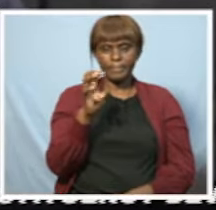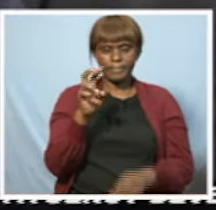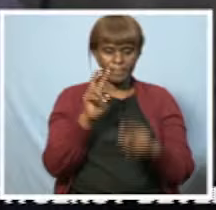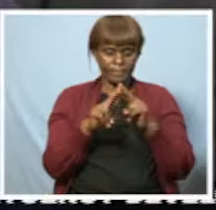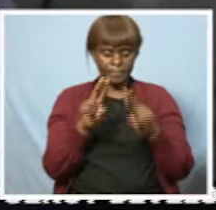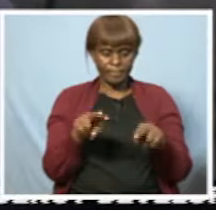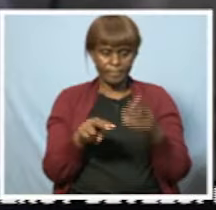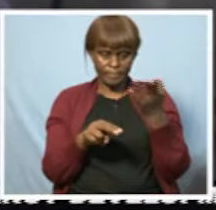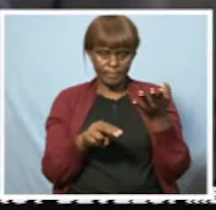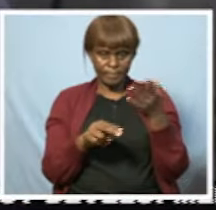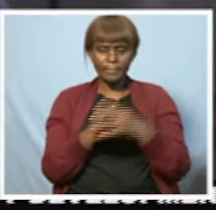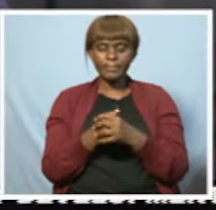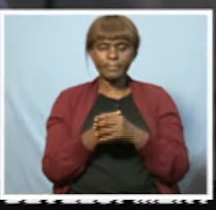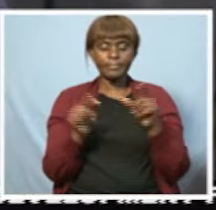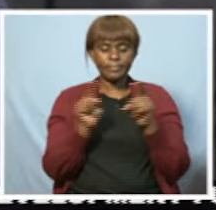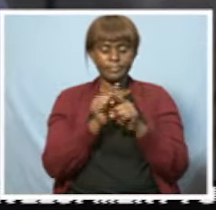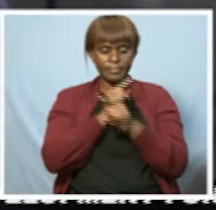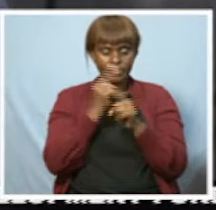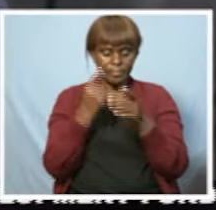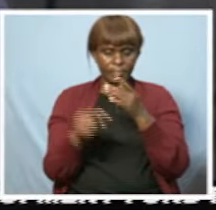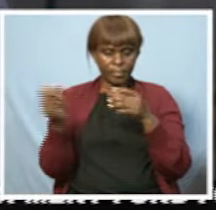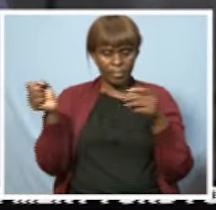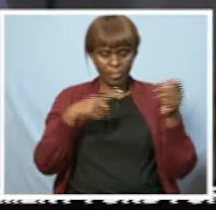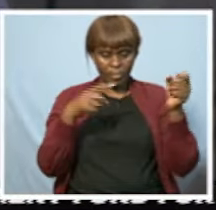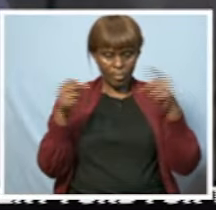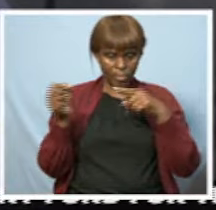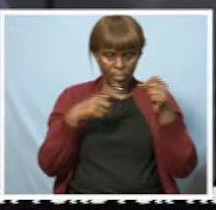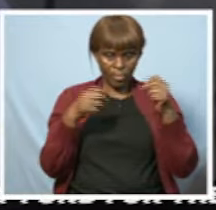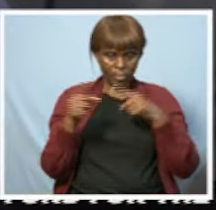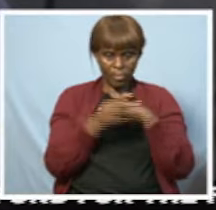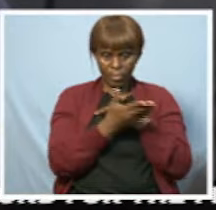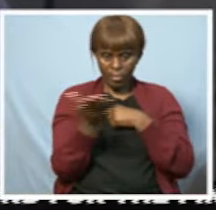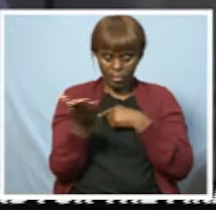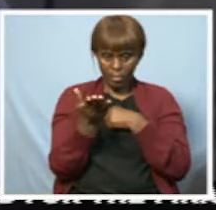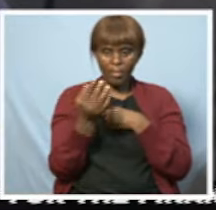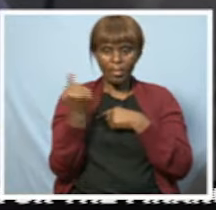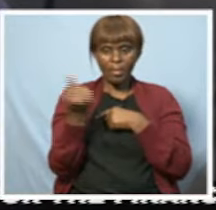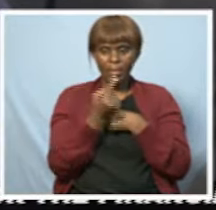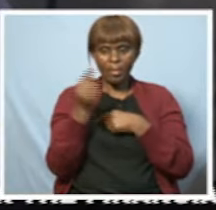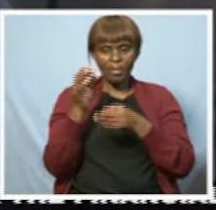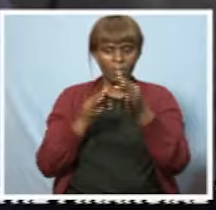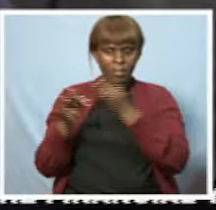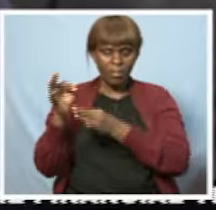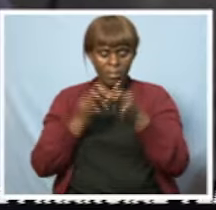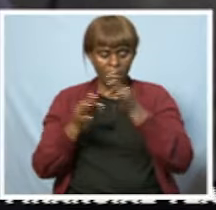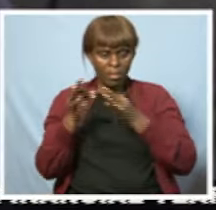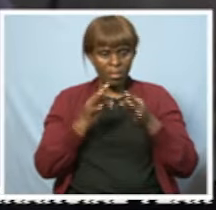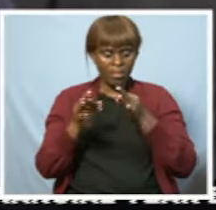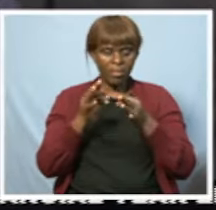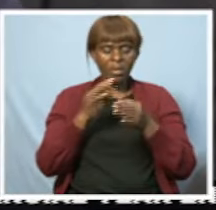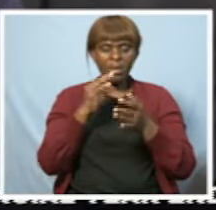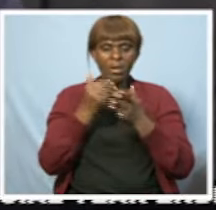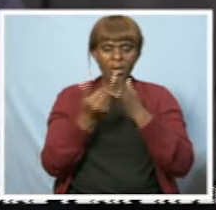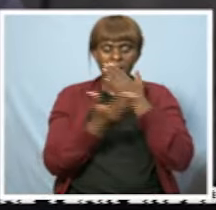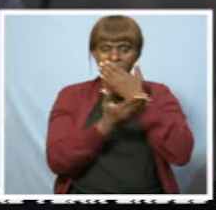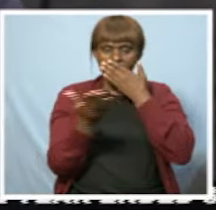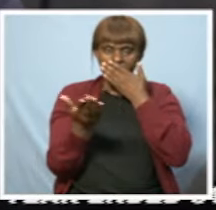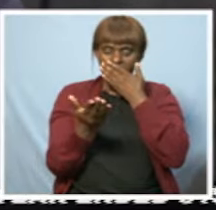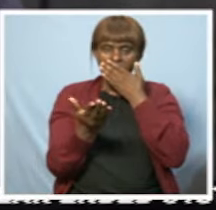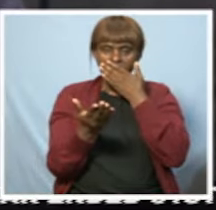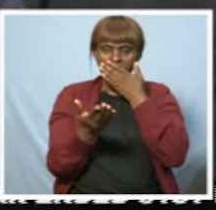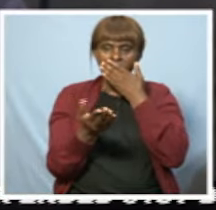Chair, it's just the text in which this was explained. The